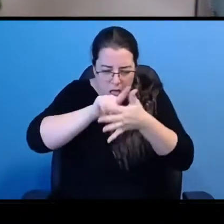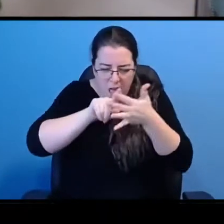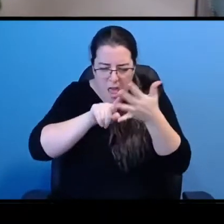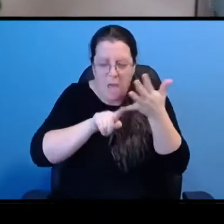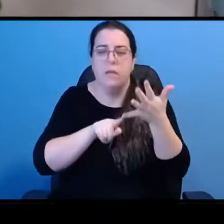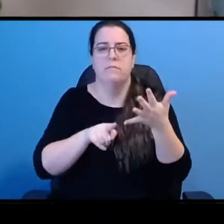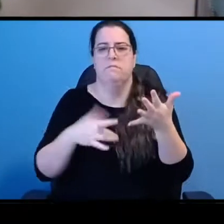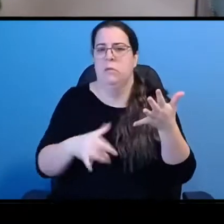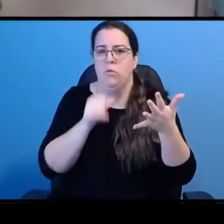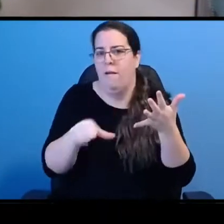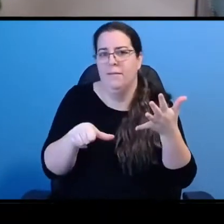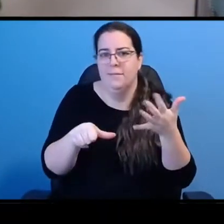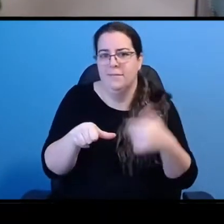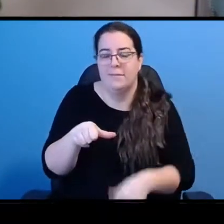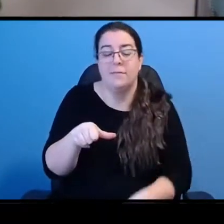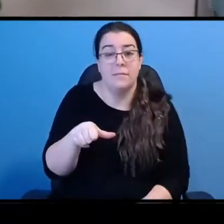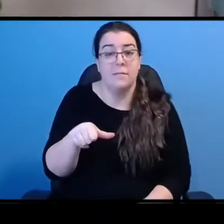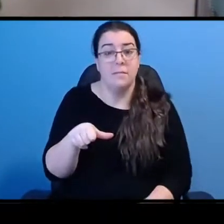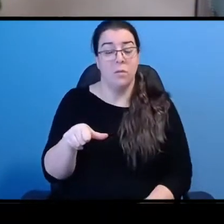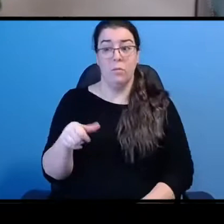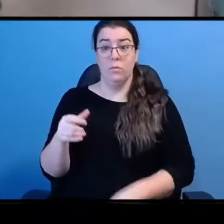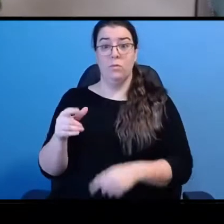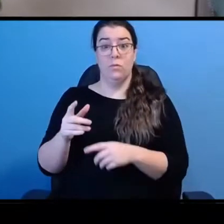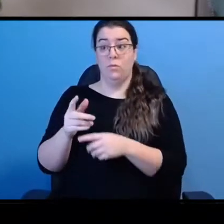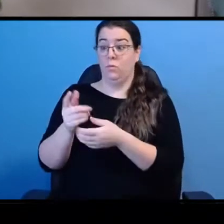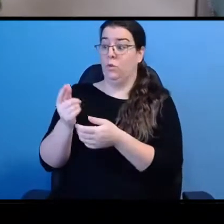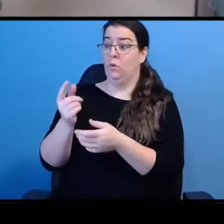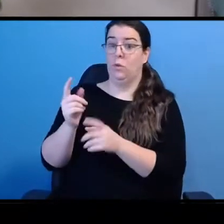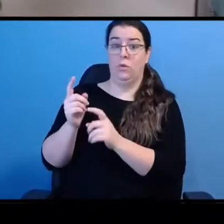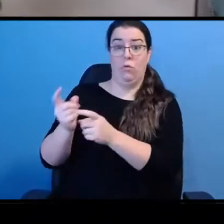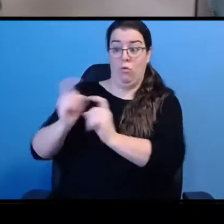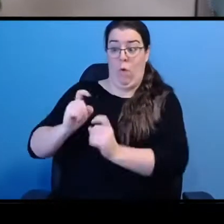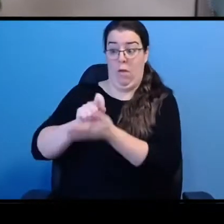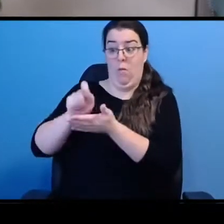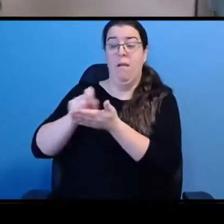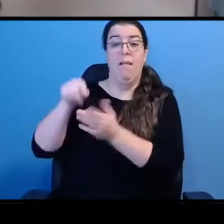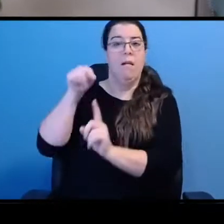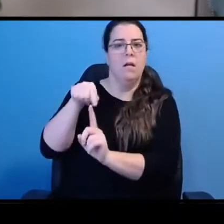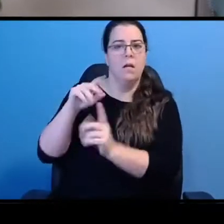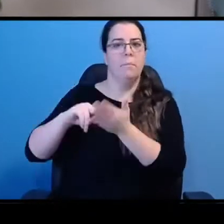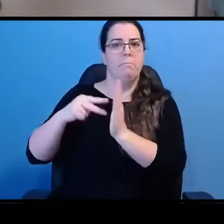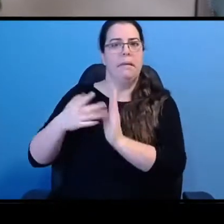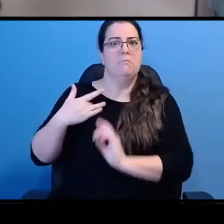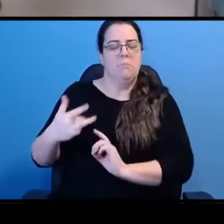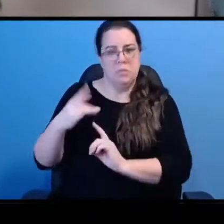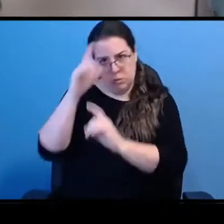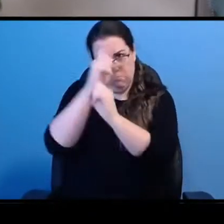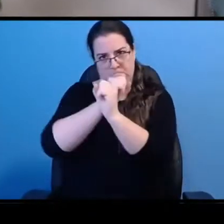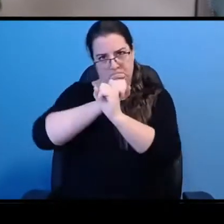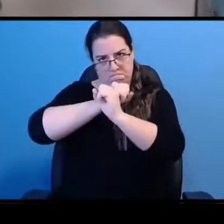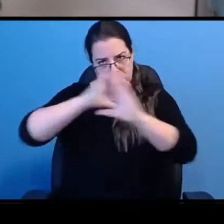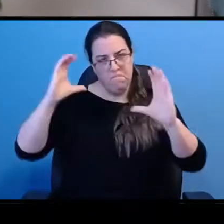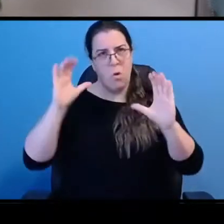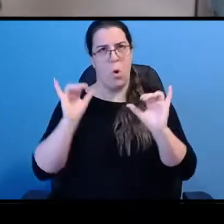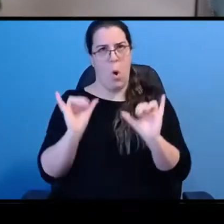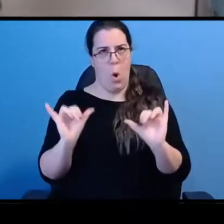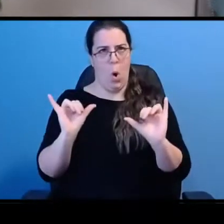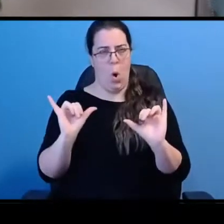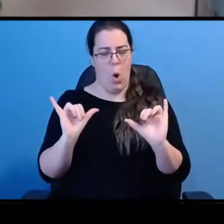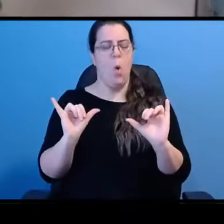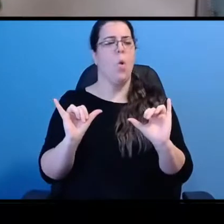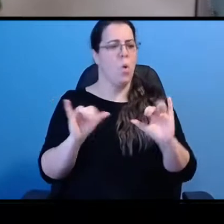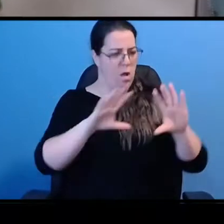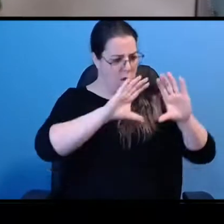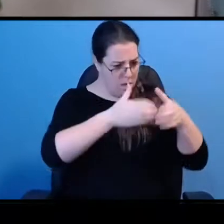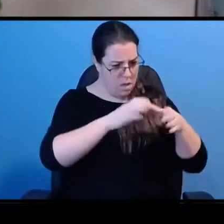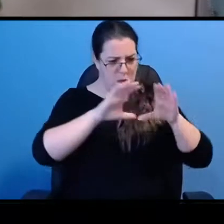you might learn stuff about your project that you didn't have the answers for before. And I think that clarifying through the process of grant writing